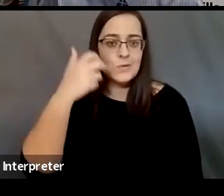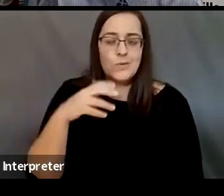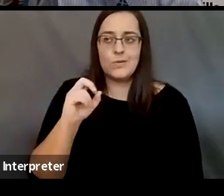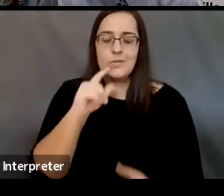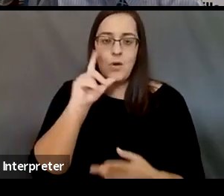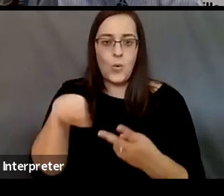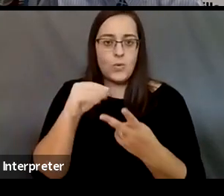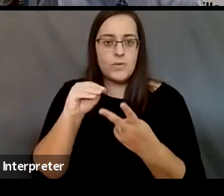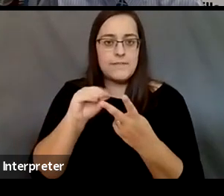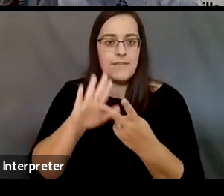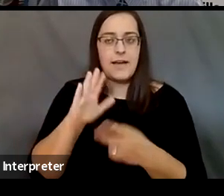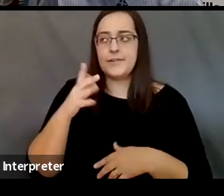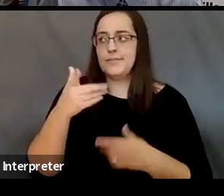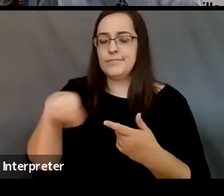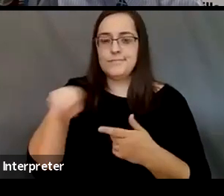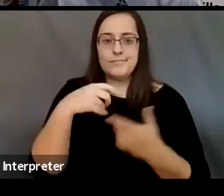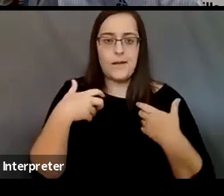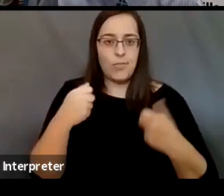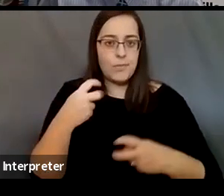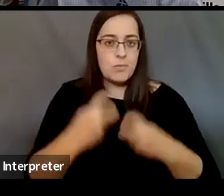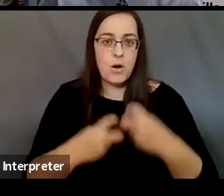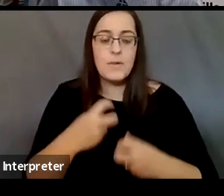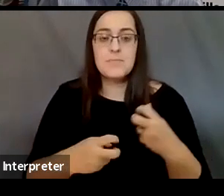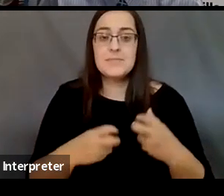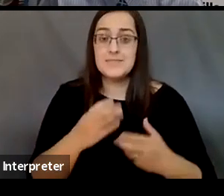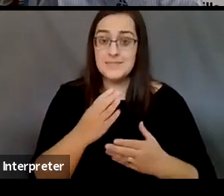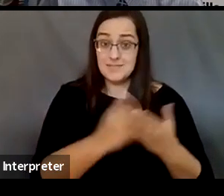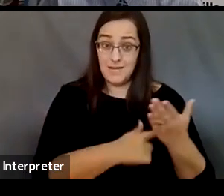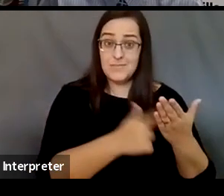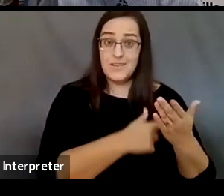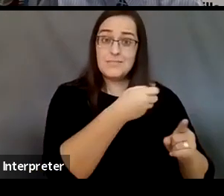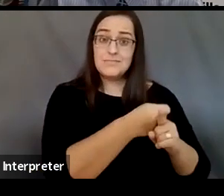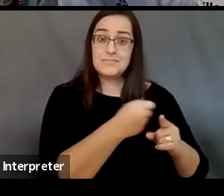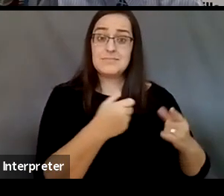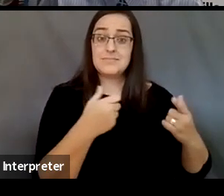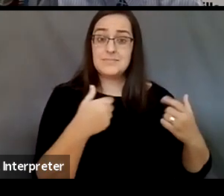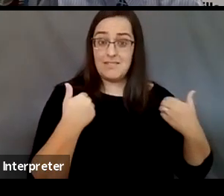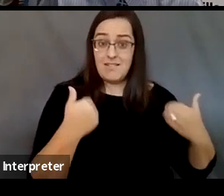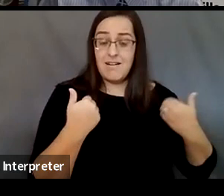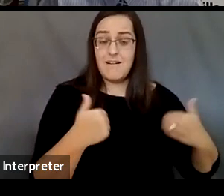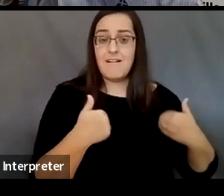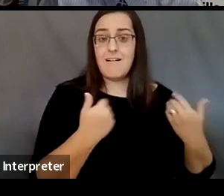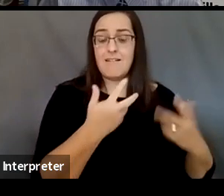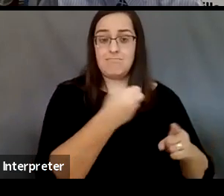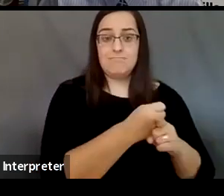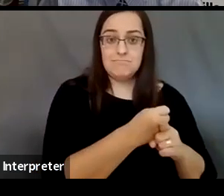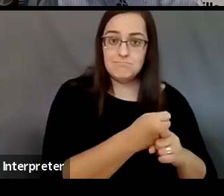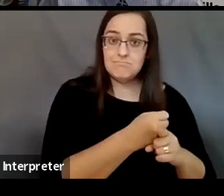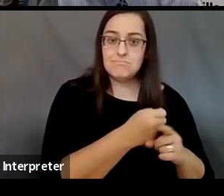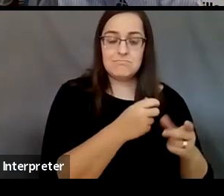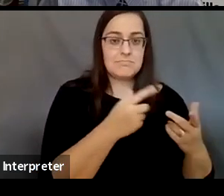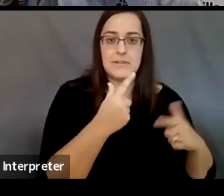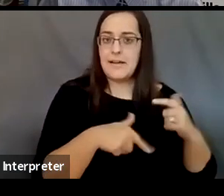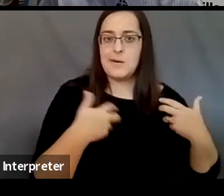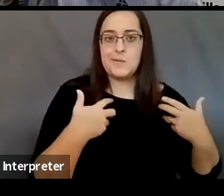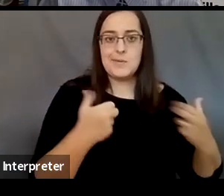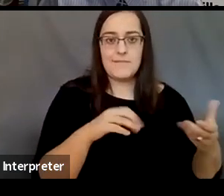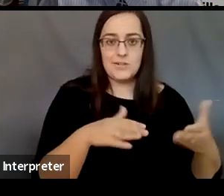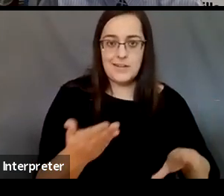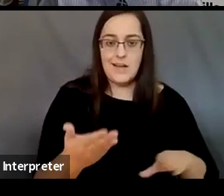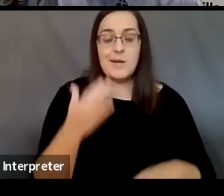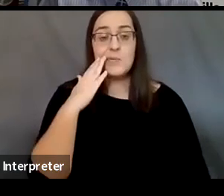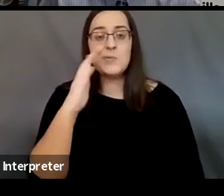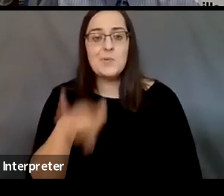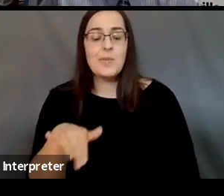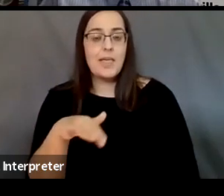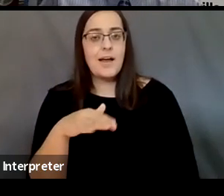there are occasionally individuals that are younger that are succumbing to the illness. We're all aware that there's a vaccination